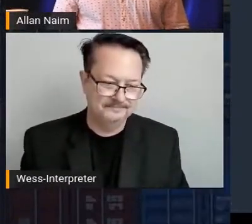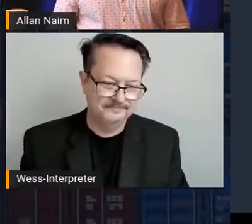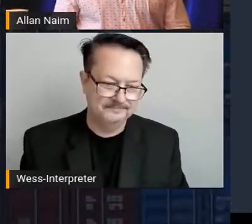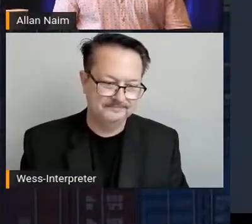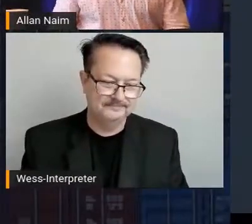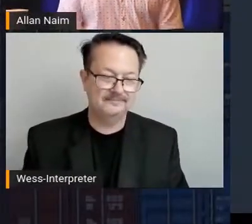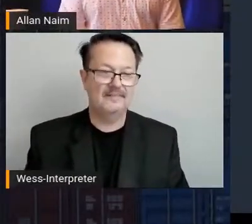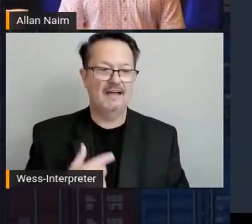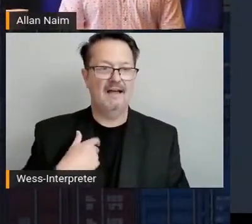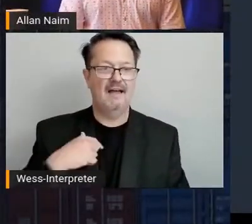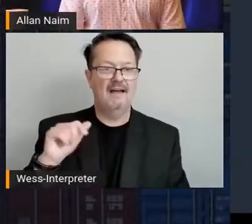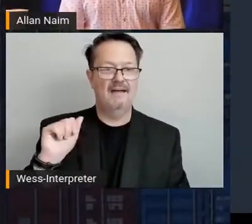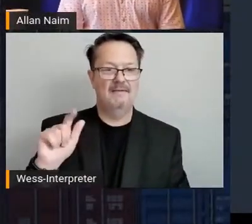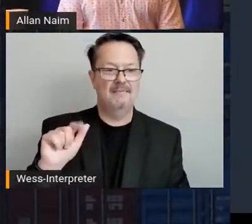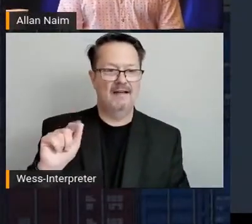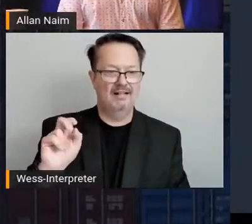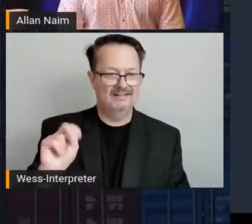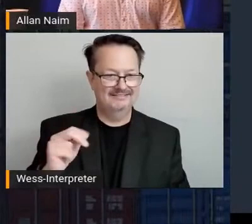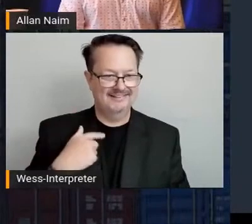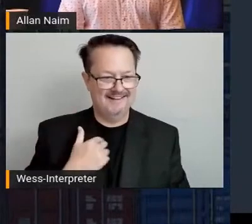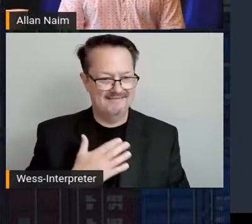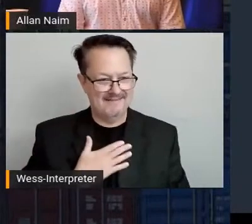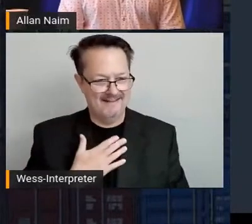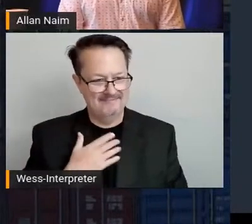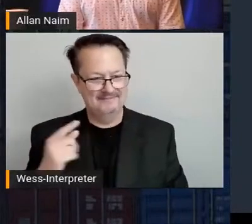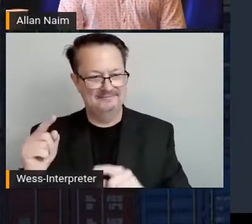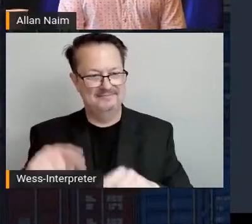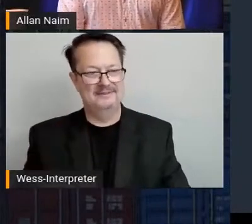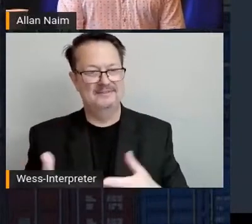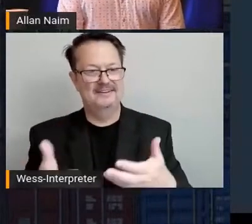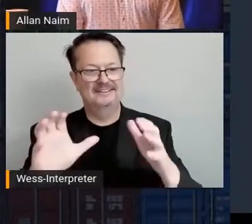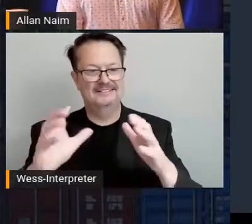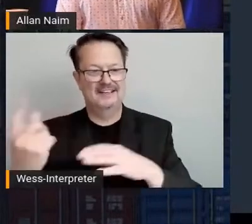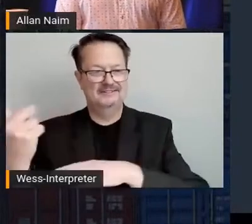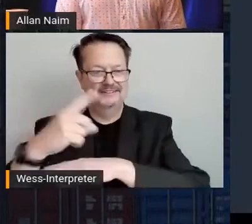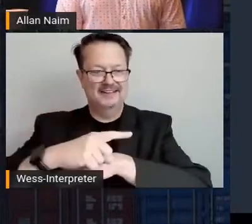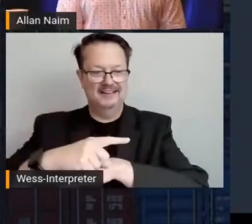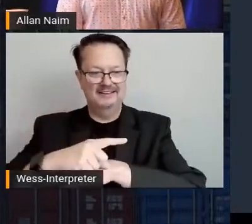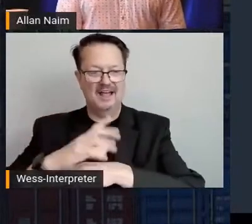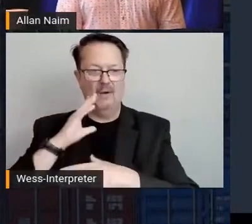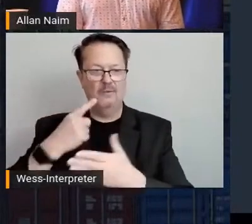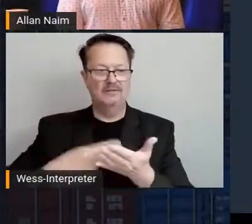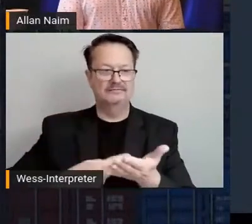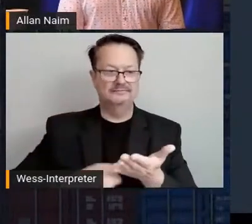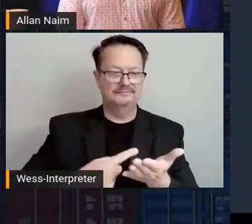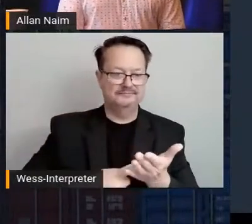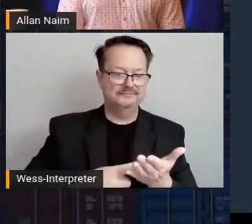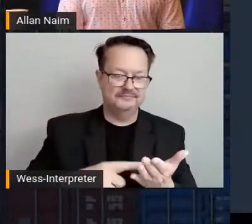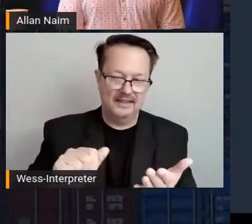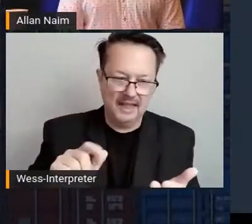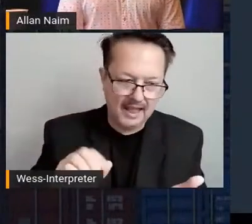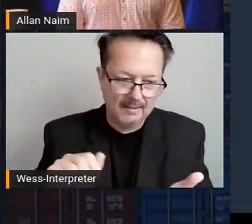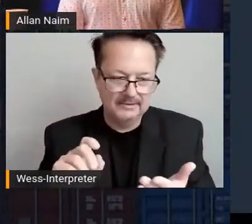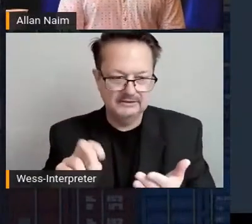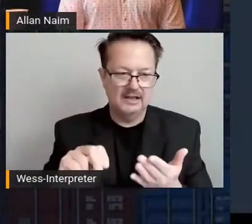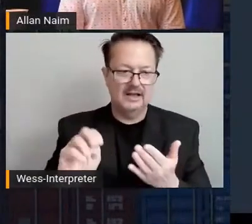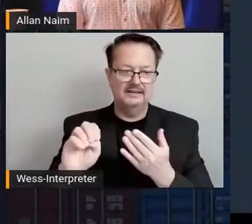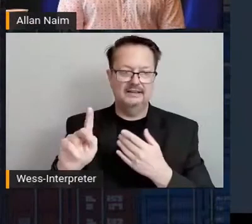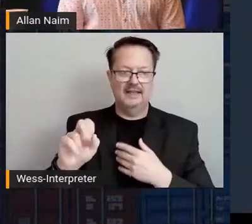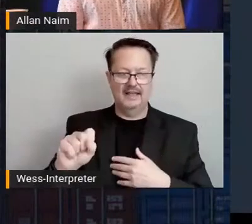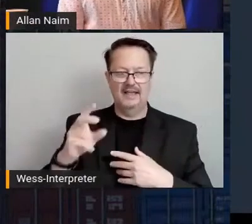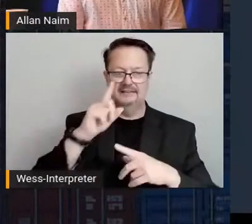I'm Alan. Really happy to be here today at Container Day. Talk to you about Amazon EKS vision and